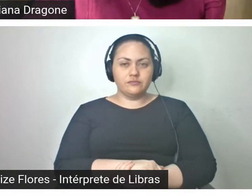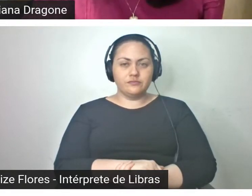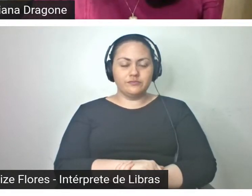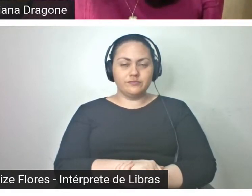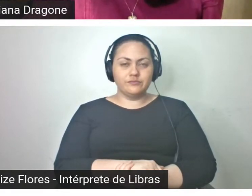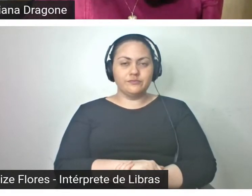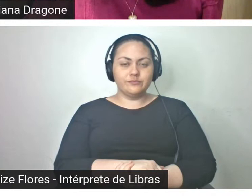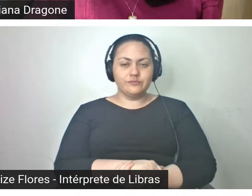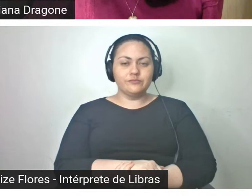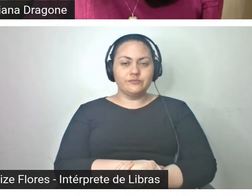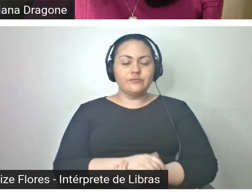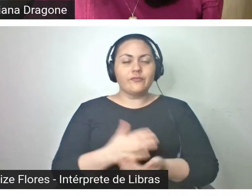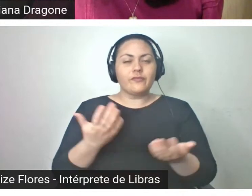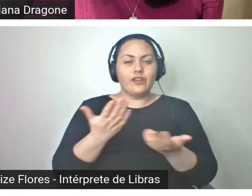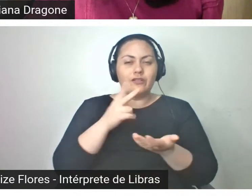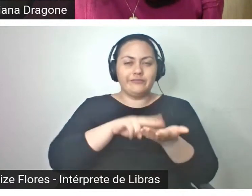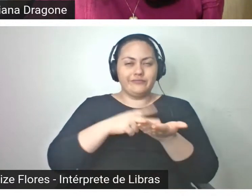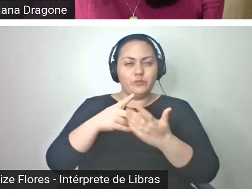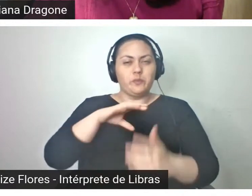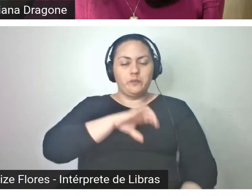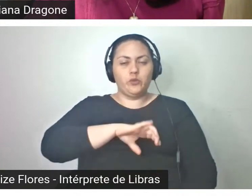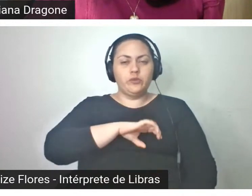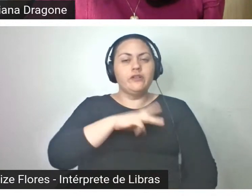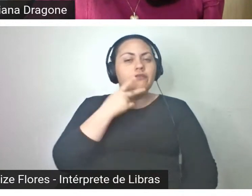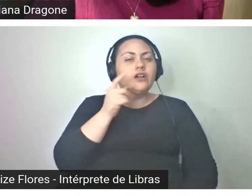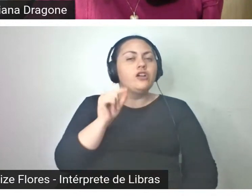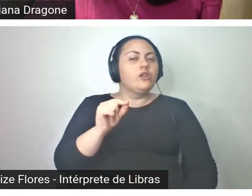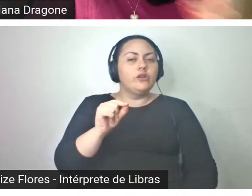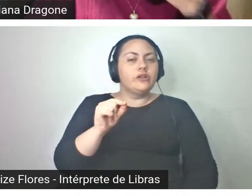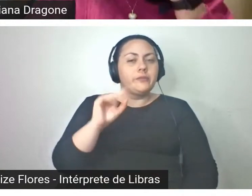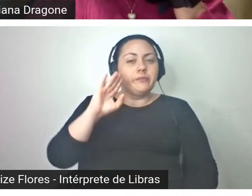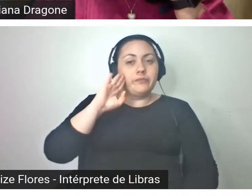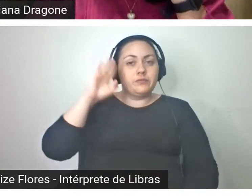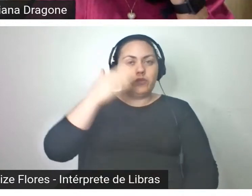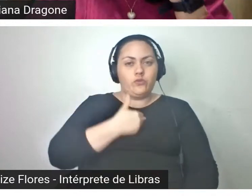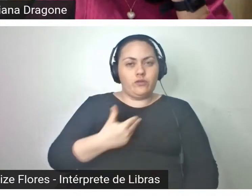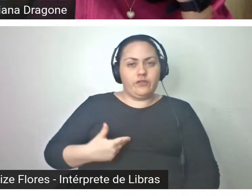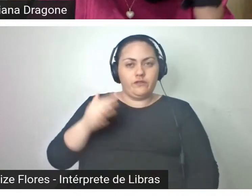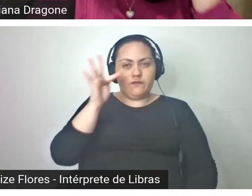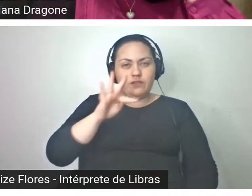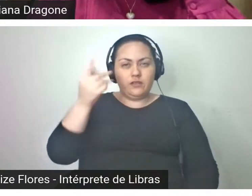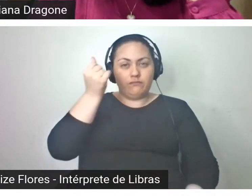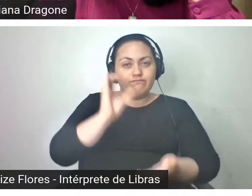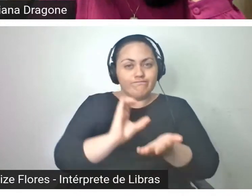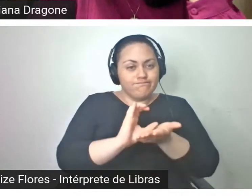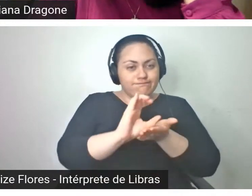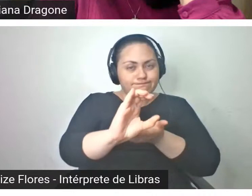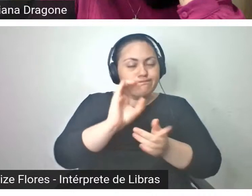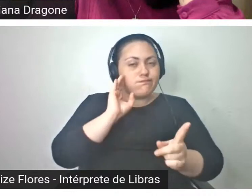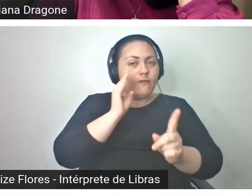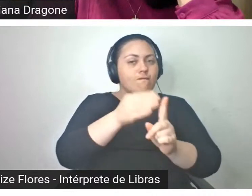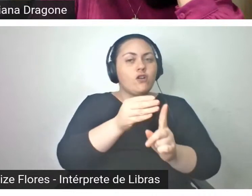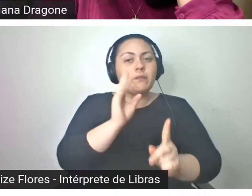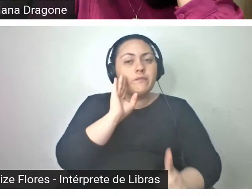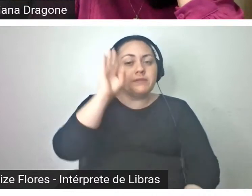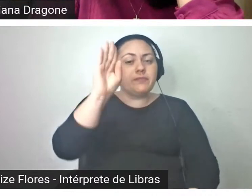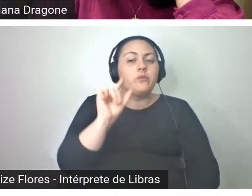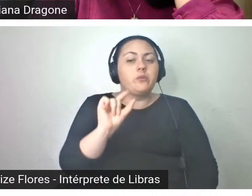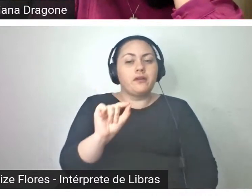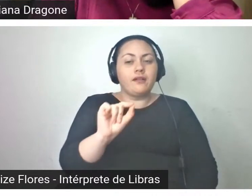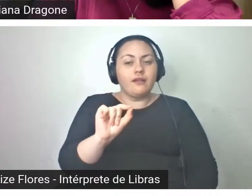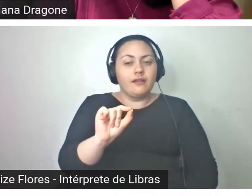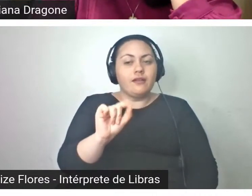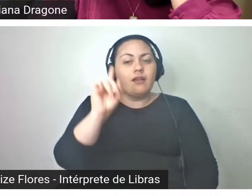que a maior parcela do investimento do governo federal, do financiamento do governo federal, vai para